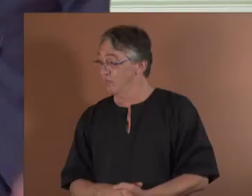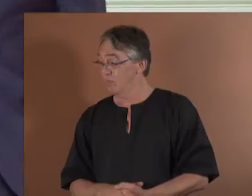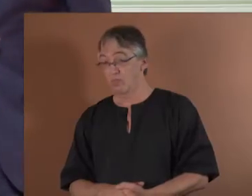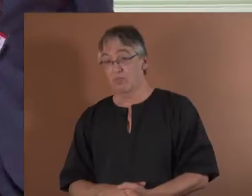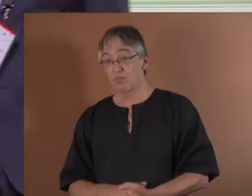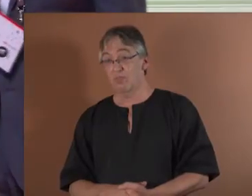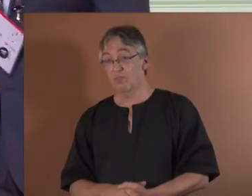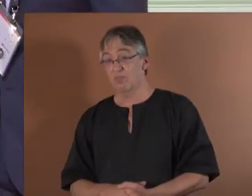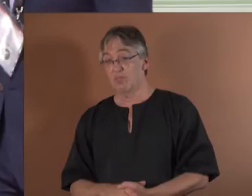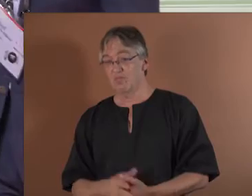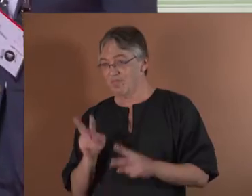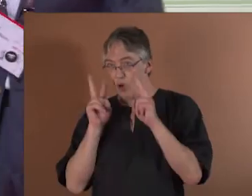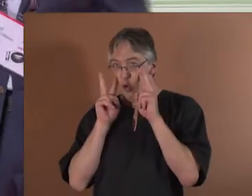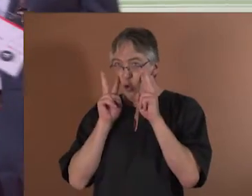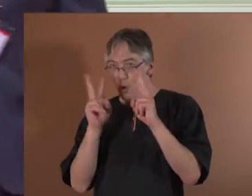aspiring.